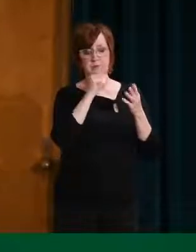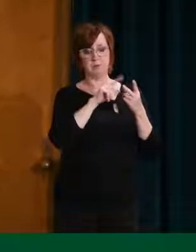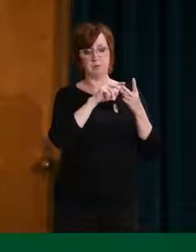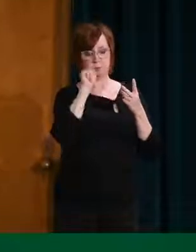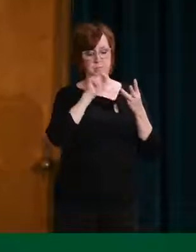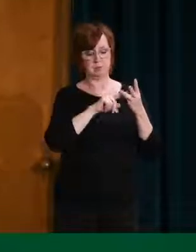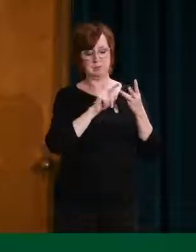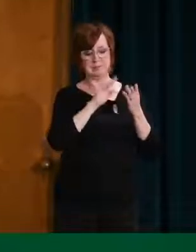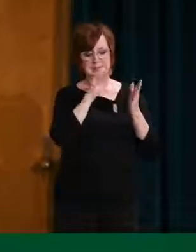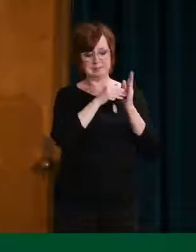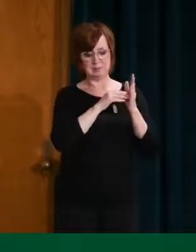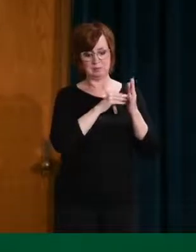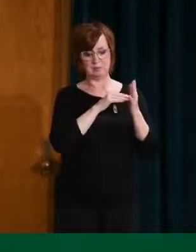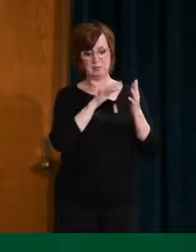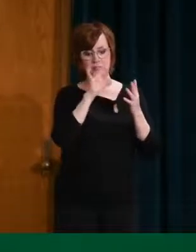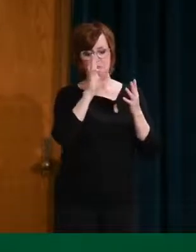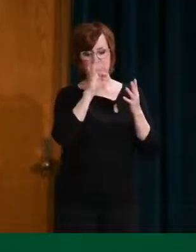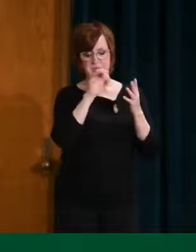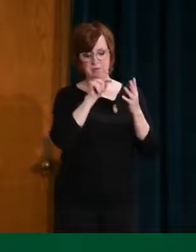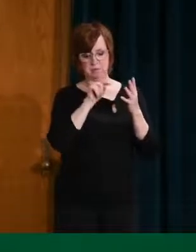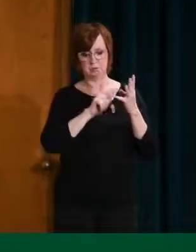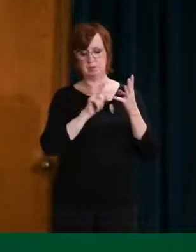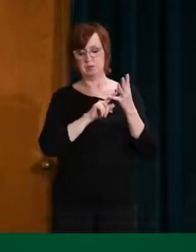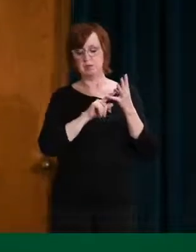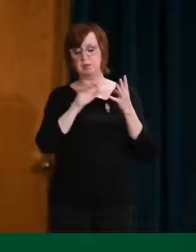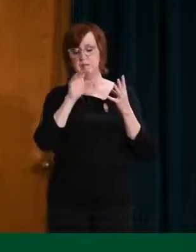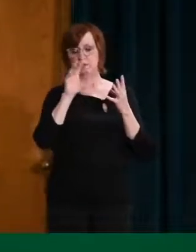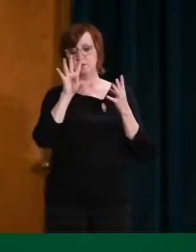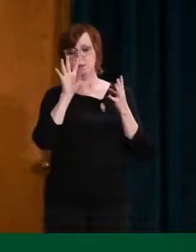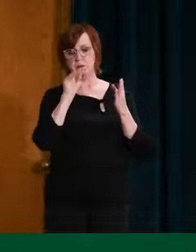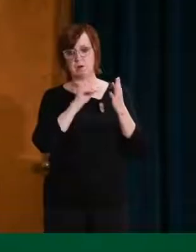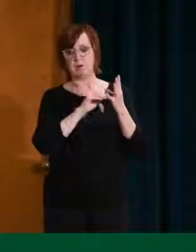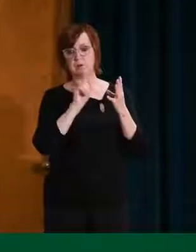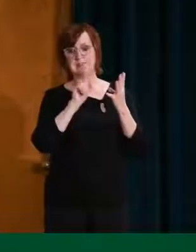724 in the central part of Saskatchewan, 4,617 in Saskatoon,